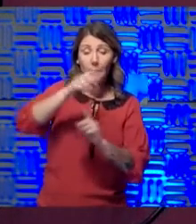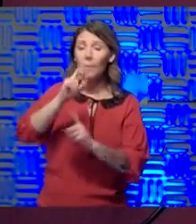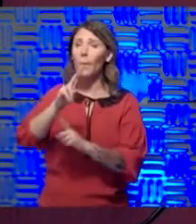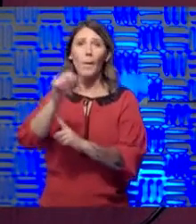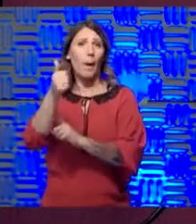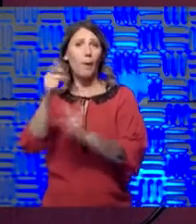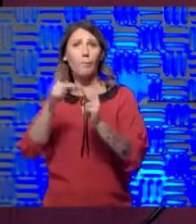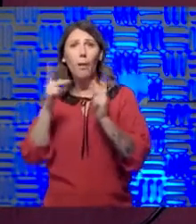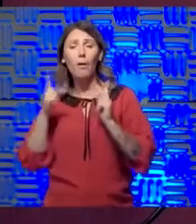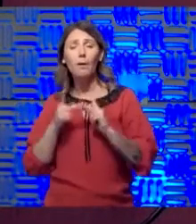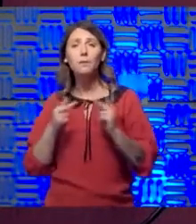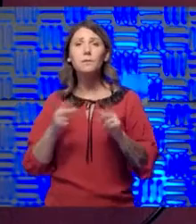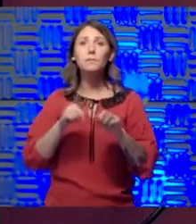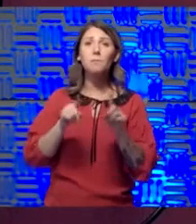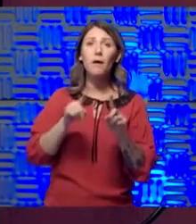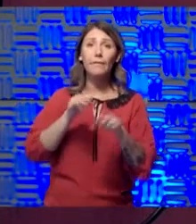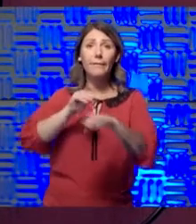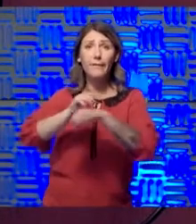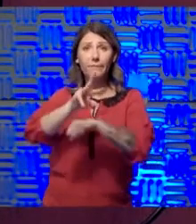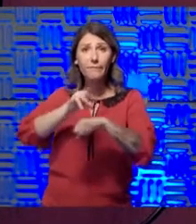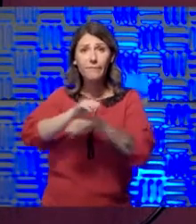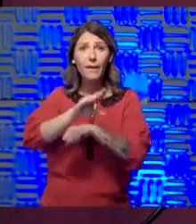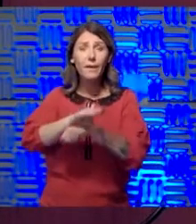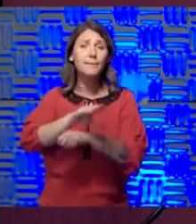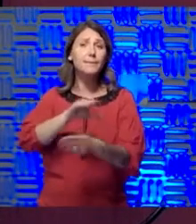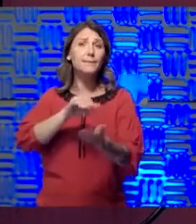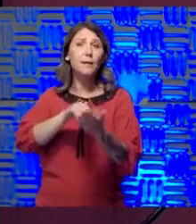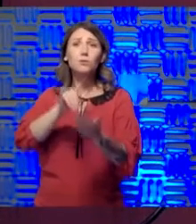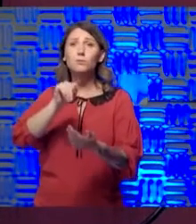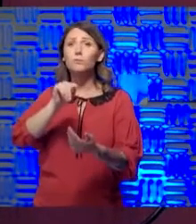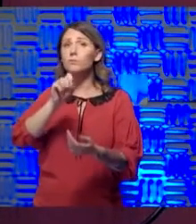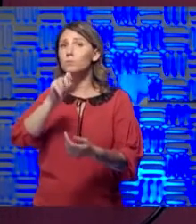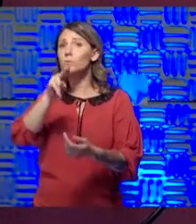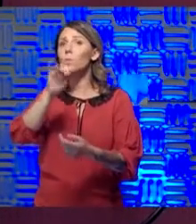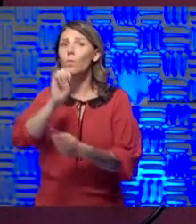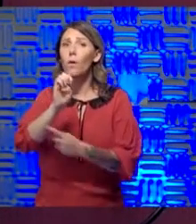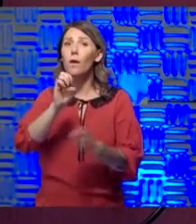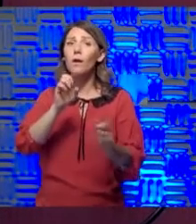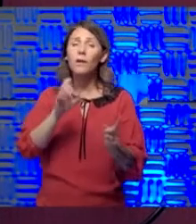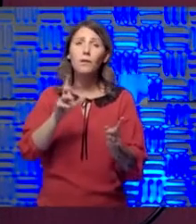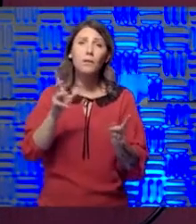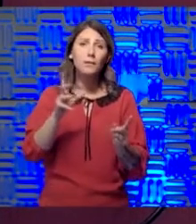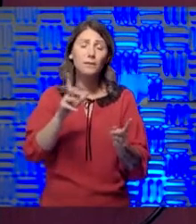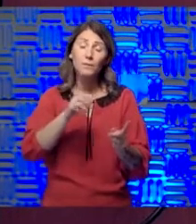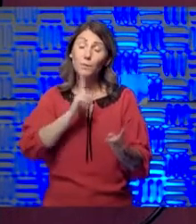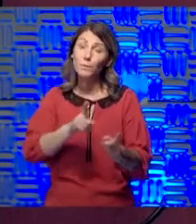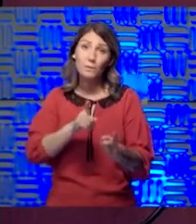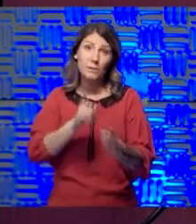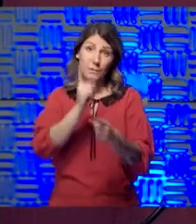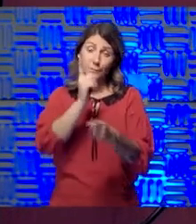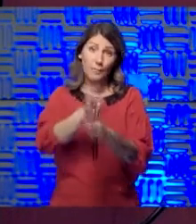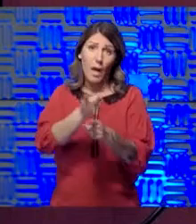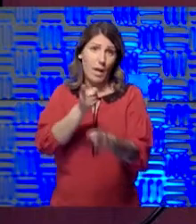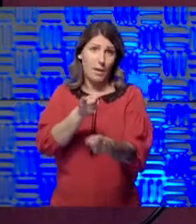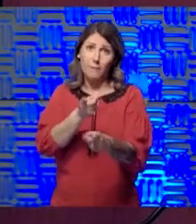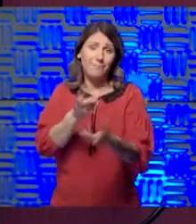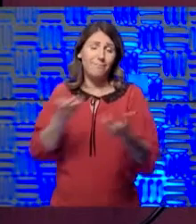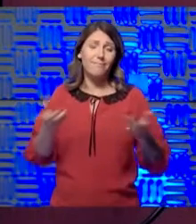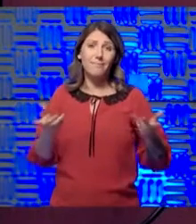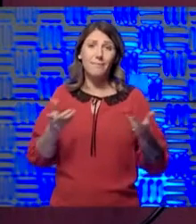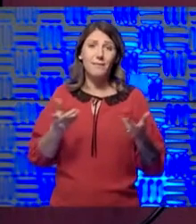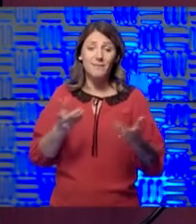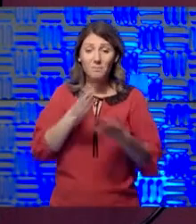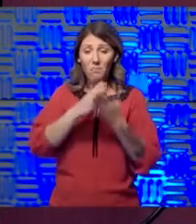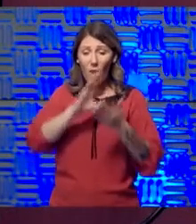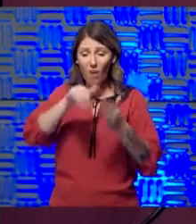And I think that the advice that Dr. Sui gives is probably very spot on, very reasonable. Is that it's going to be part of